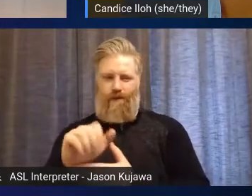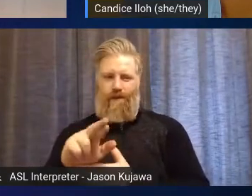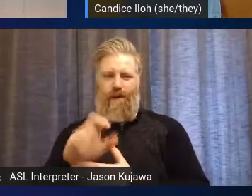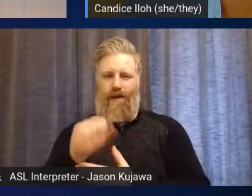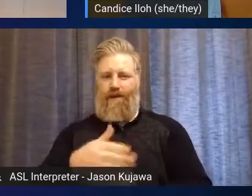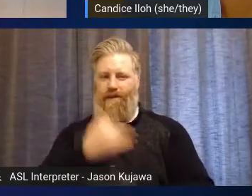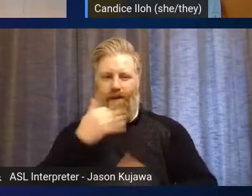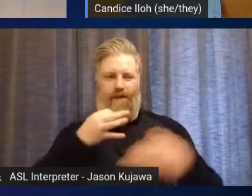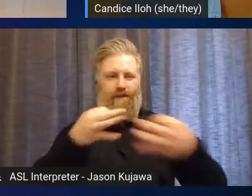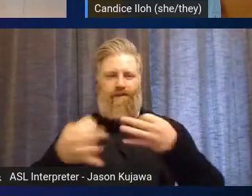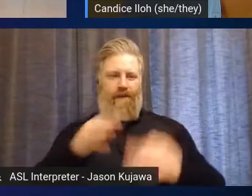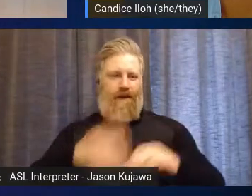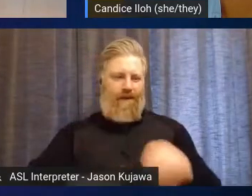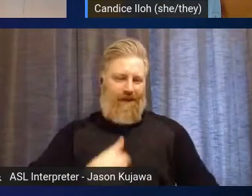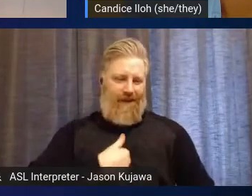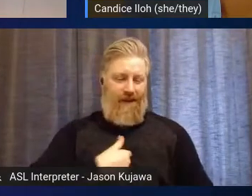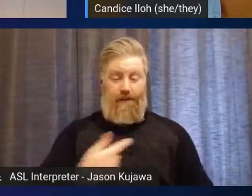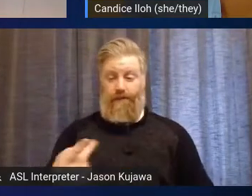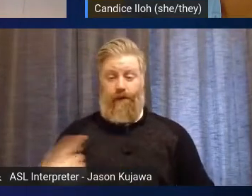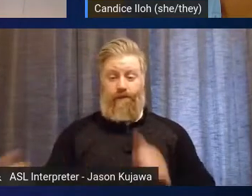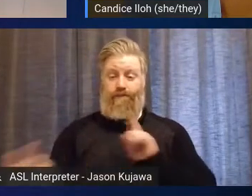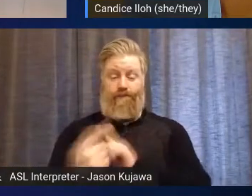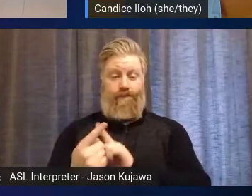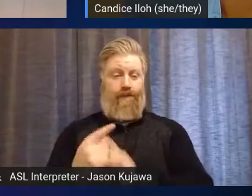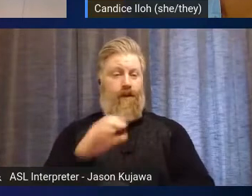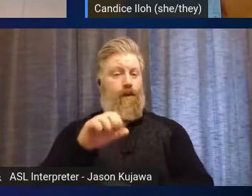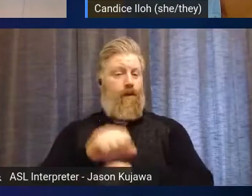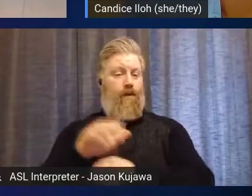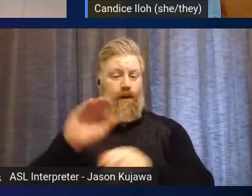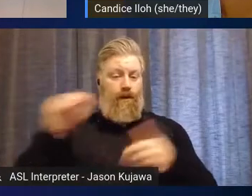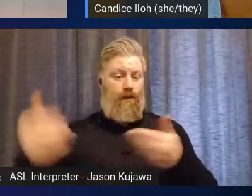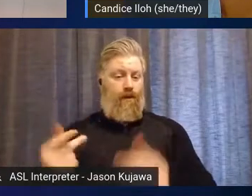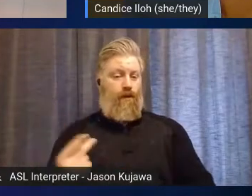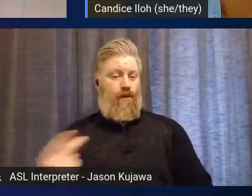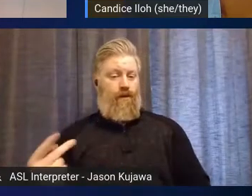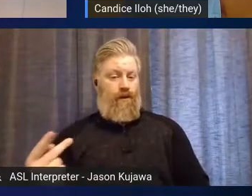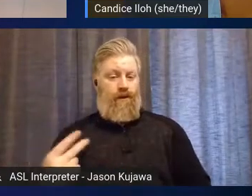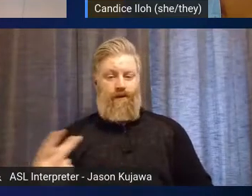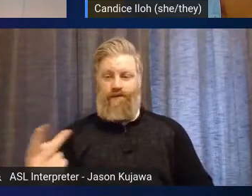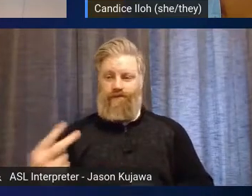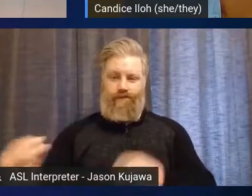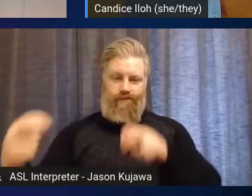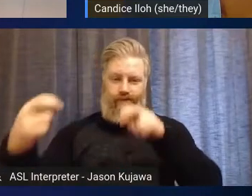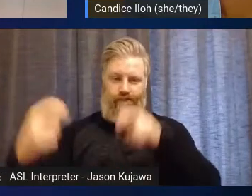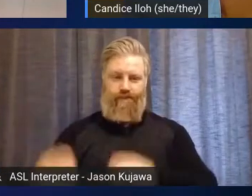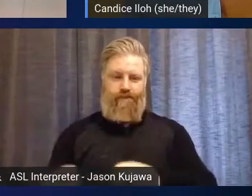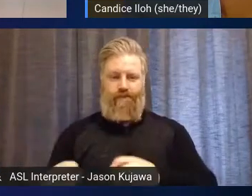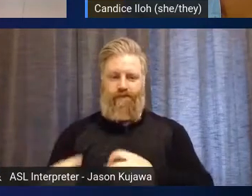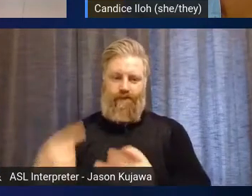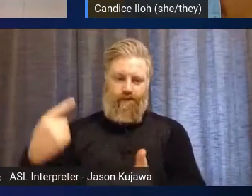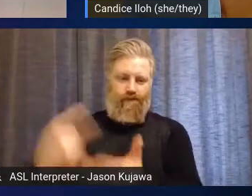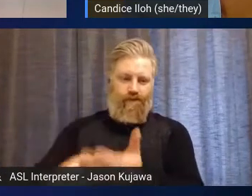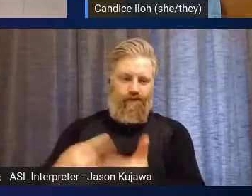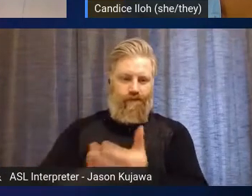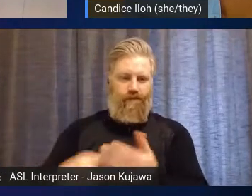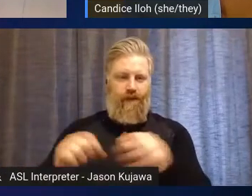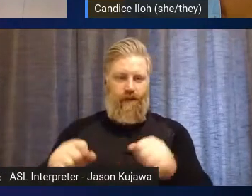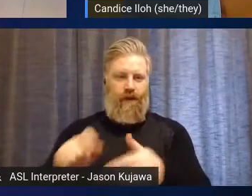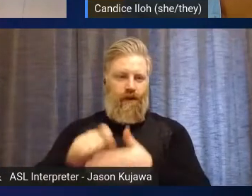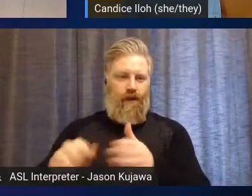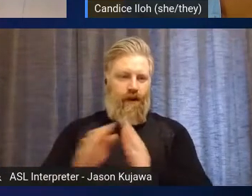met that day. A coworker introduced us, and we just sat down to discuss possibly writing a book